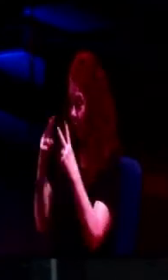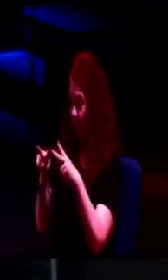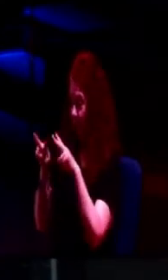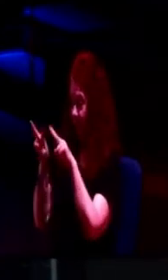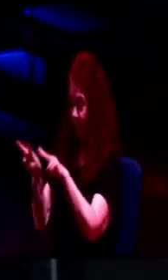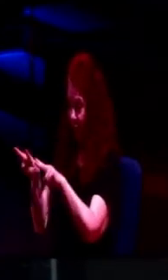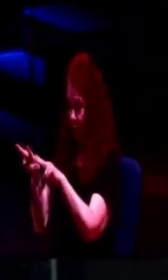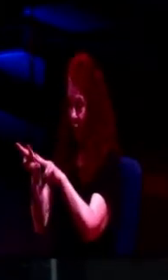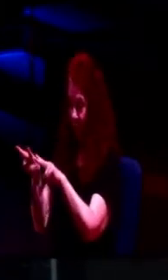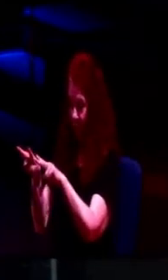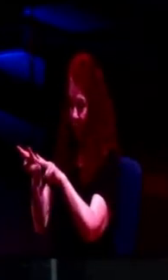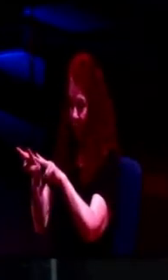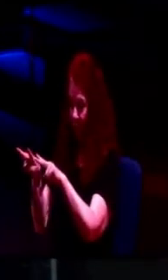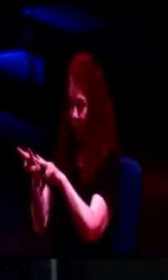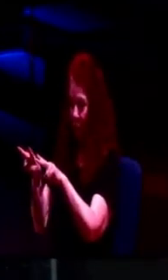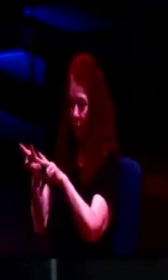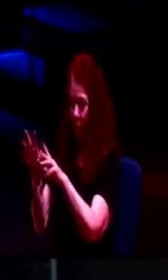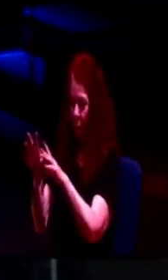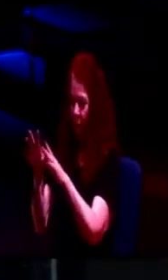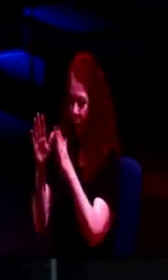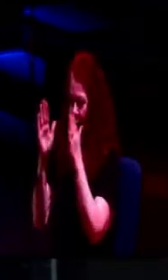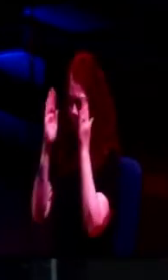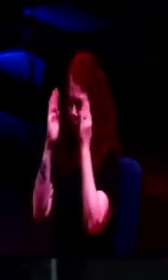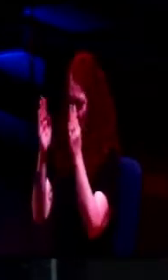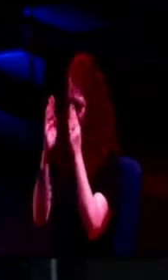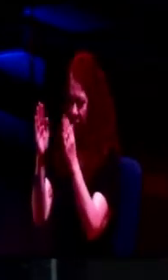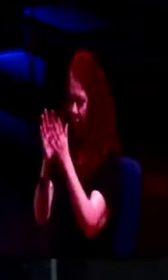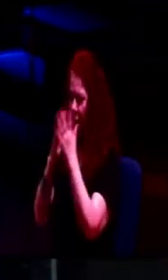We've become obsessed with winning at all costs.